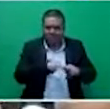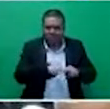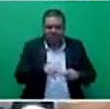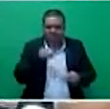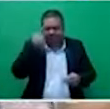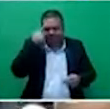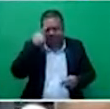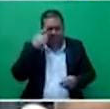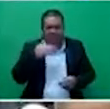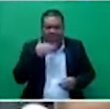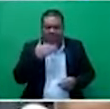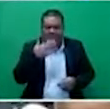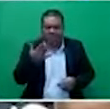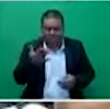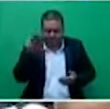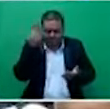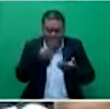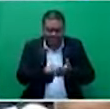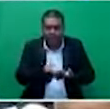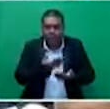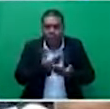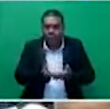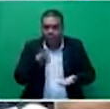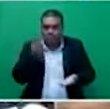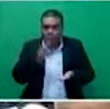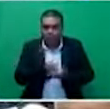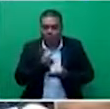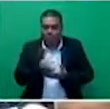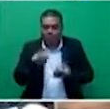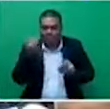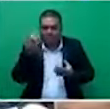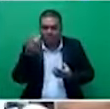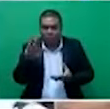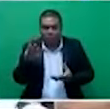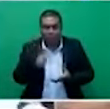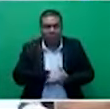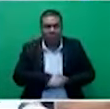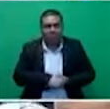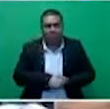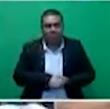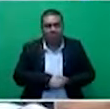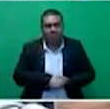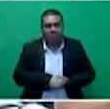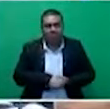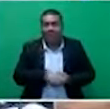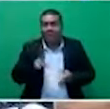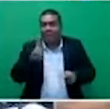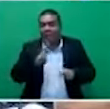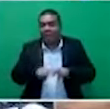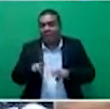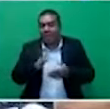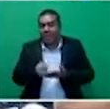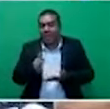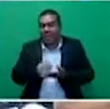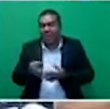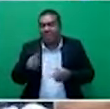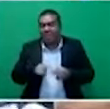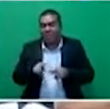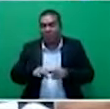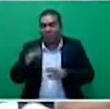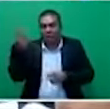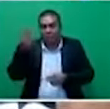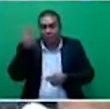please, we want people to rely on the facts. Mr. Speaker, sir, the other point I want to make also is about FNPF and Fiji Airways. Mr.